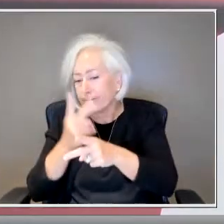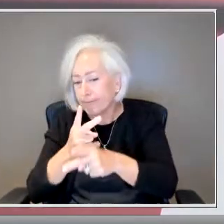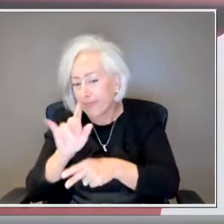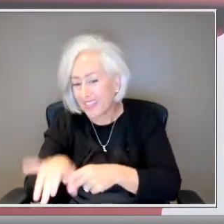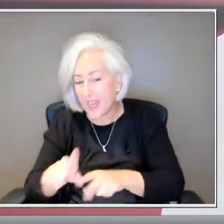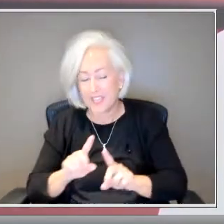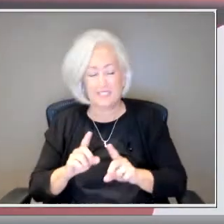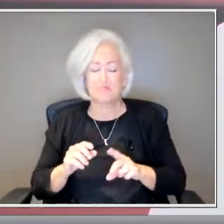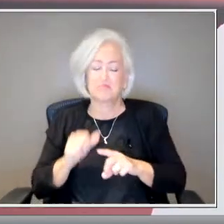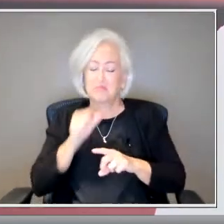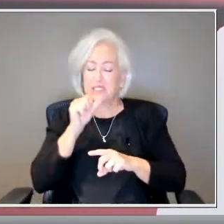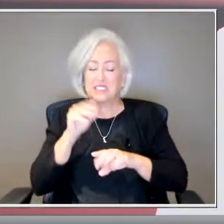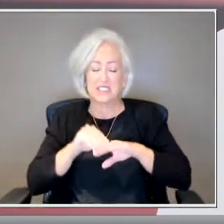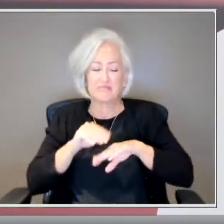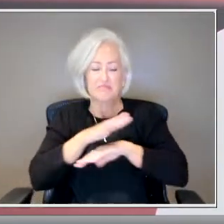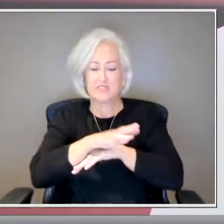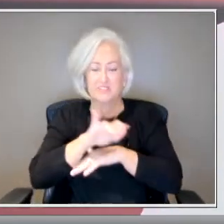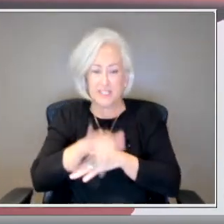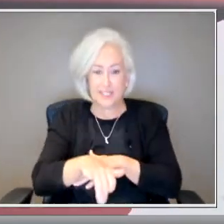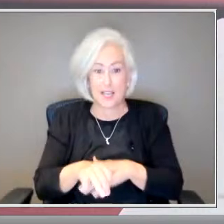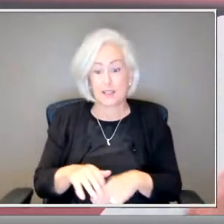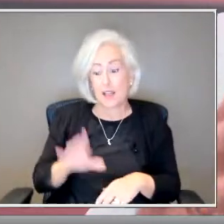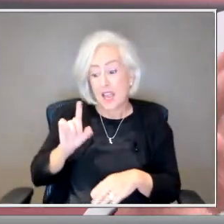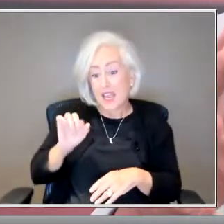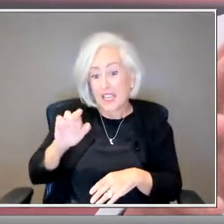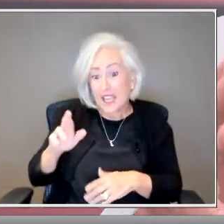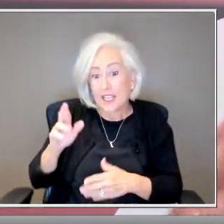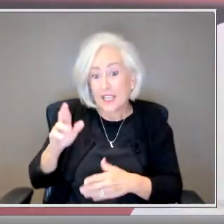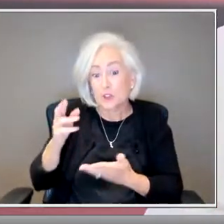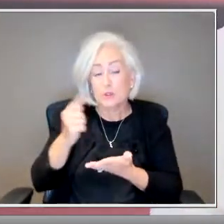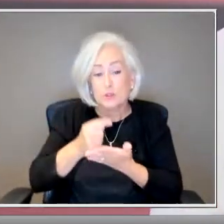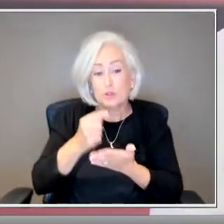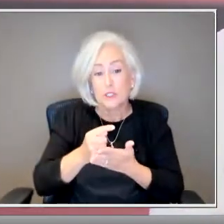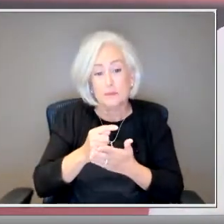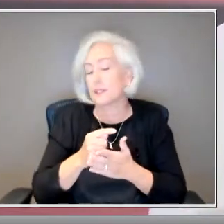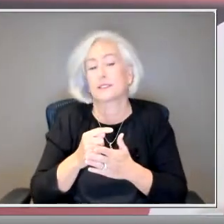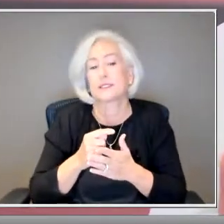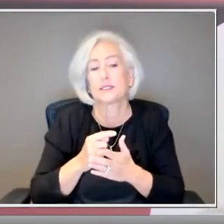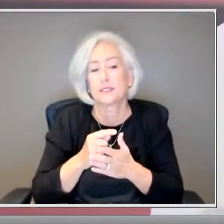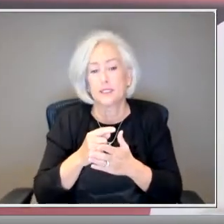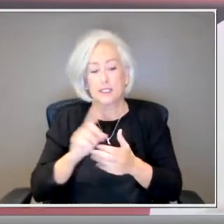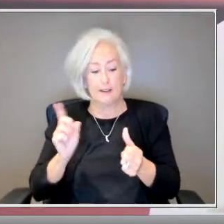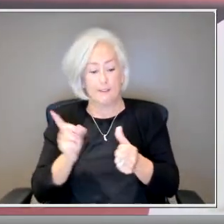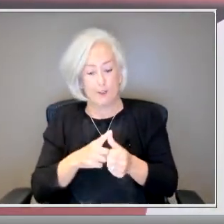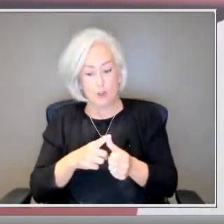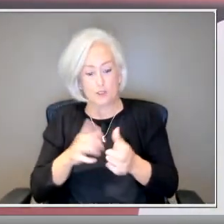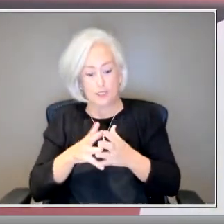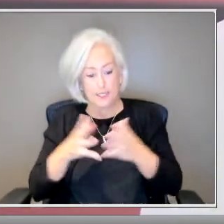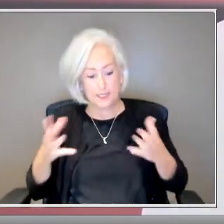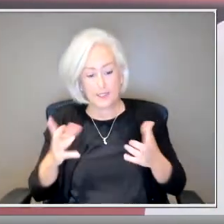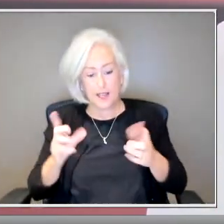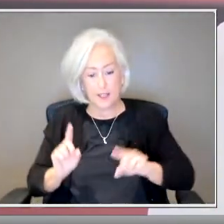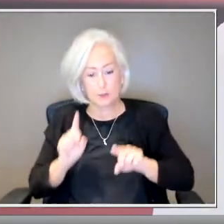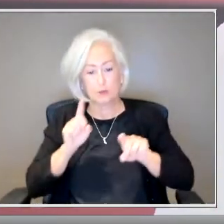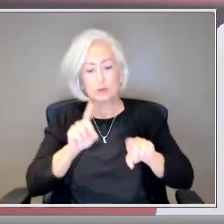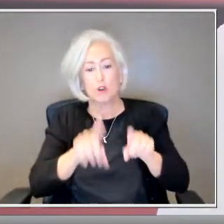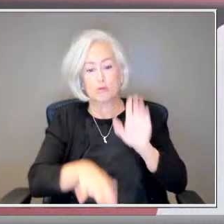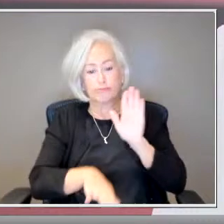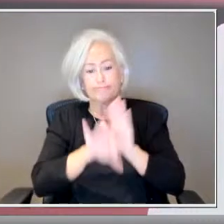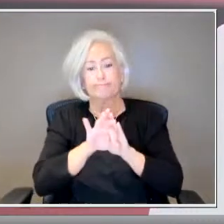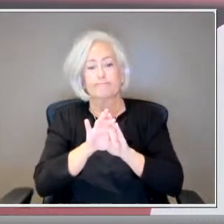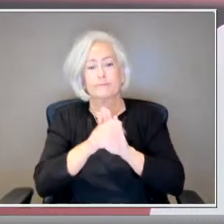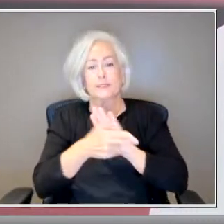doing cancer treatment, there's a huge burden just to get in for the diagnoses. I was at an International Cardio-Oncology Society